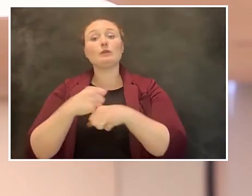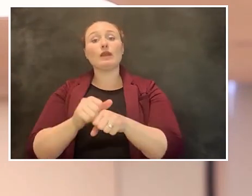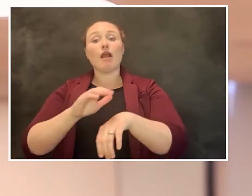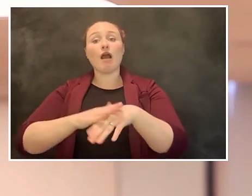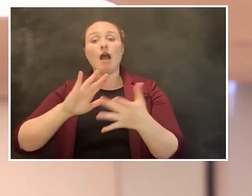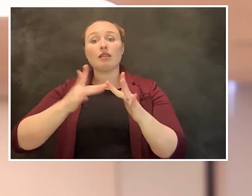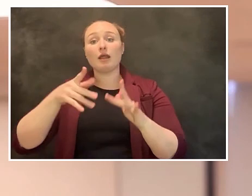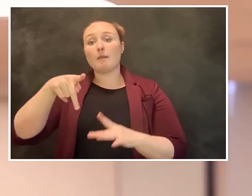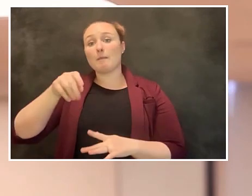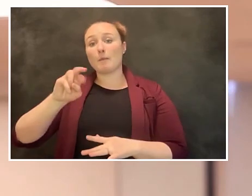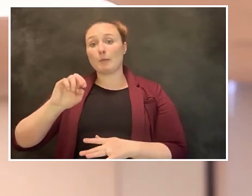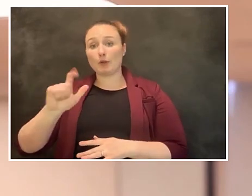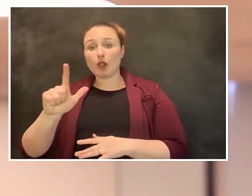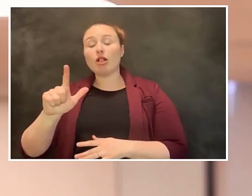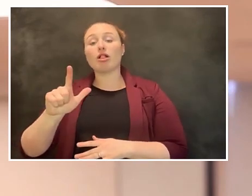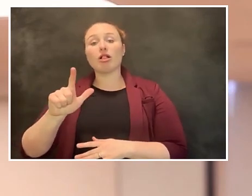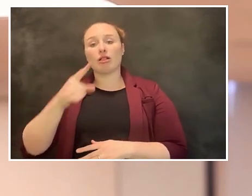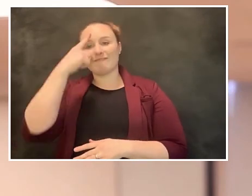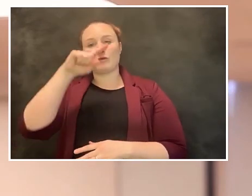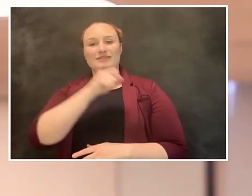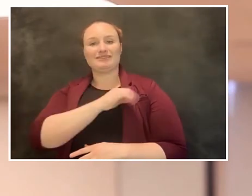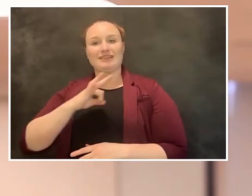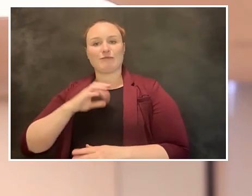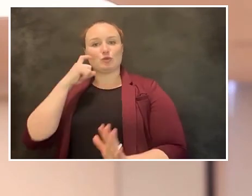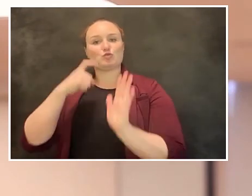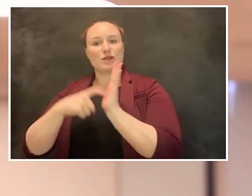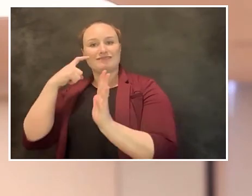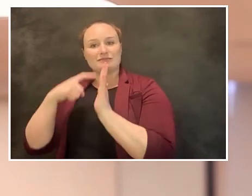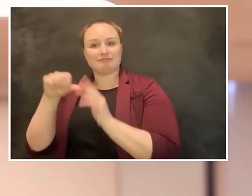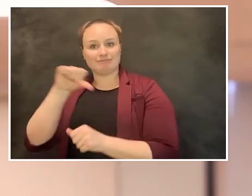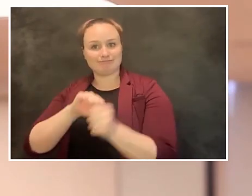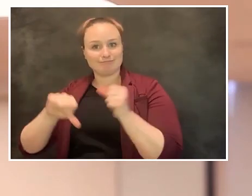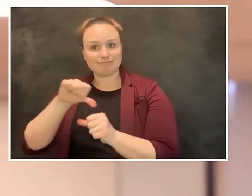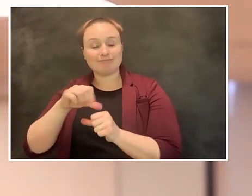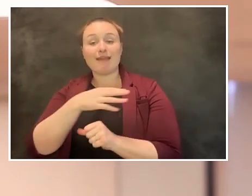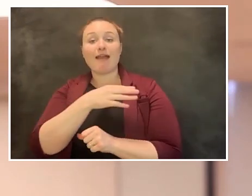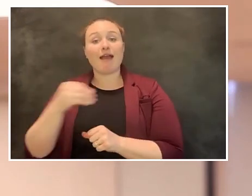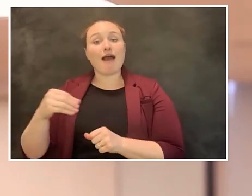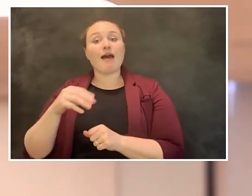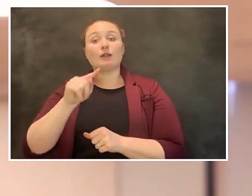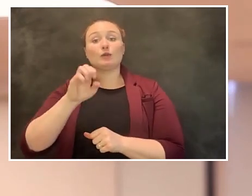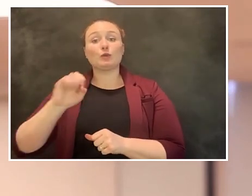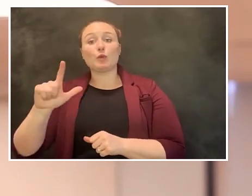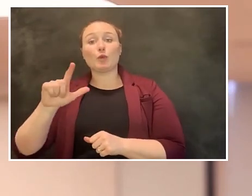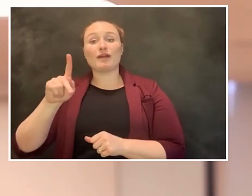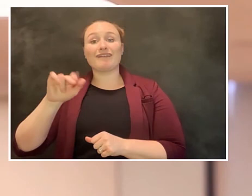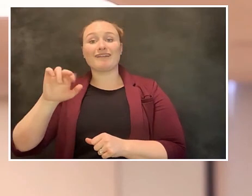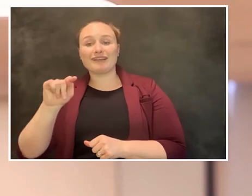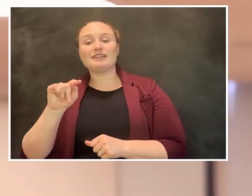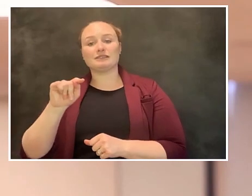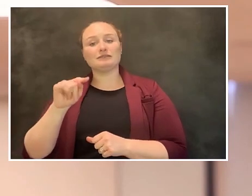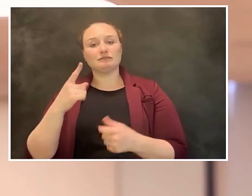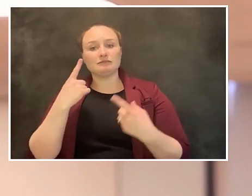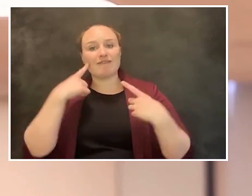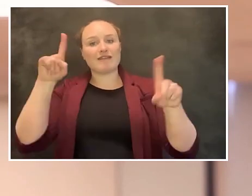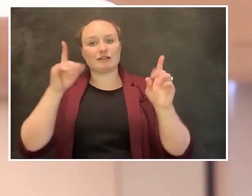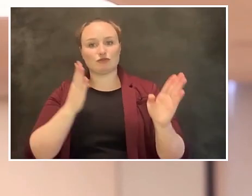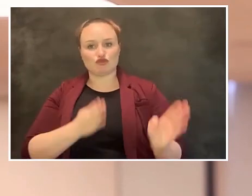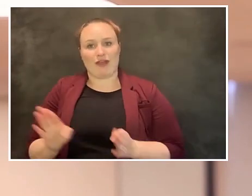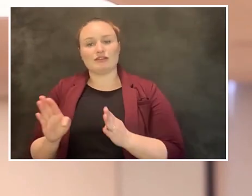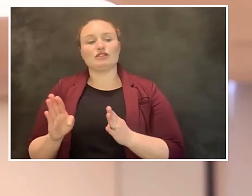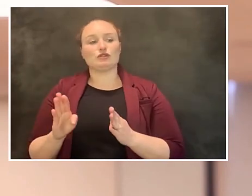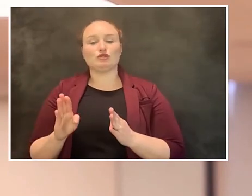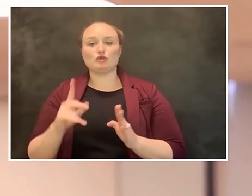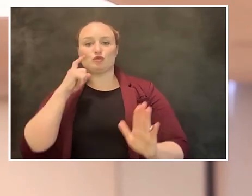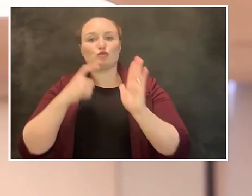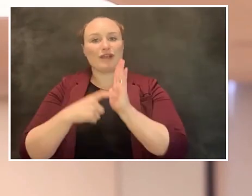staff to recognize one another, and upcoming toolkits with effective strategies for work sites to recognize and